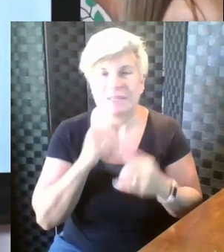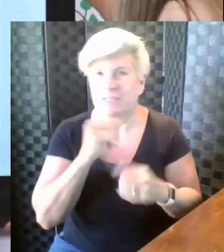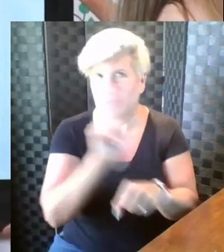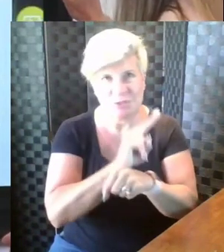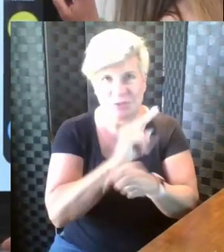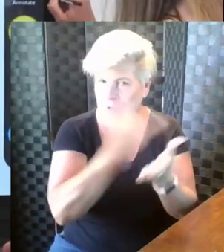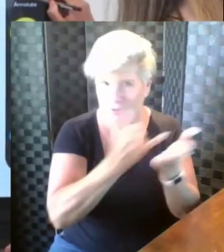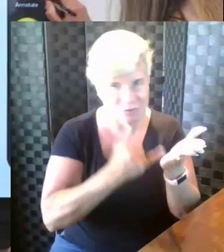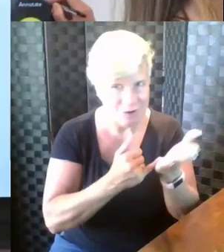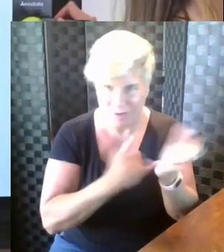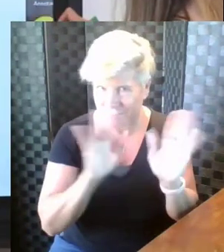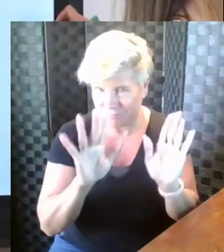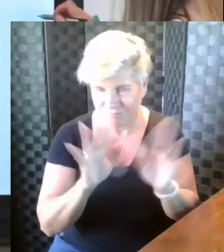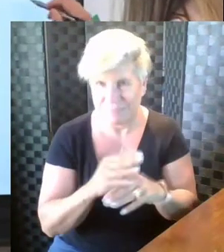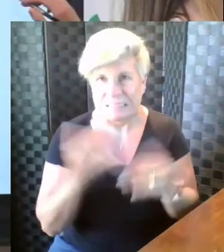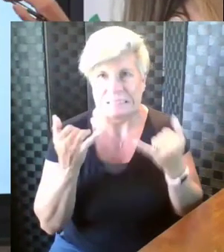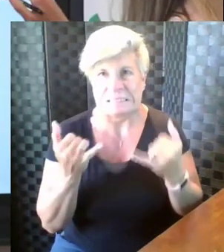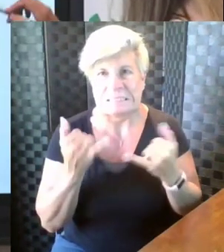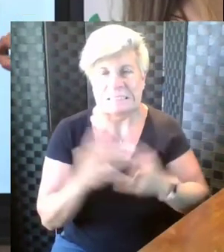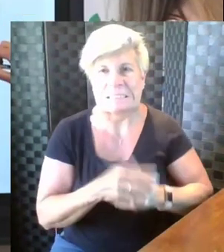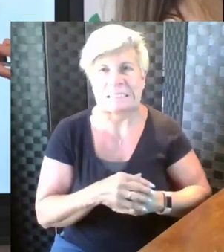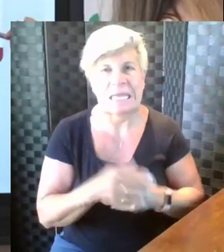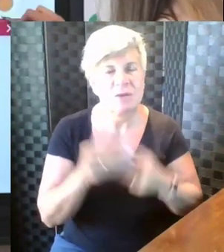counters. This time